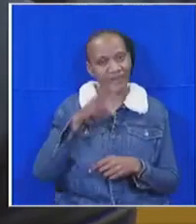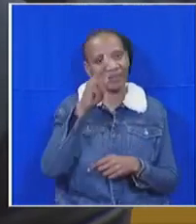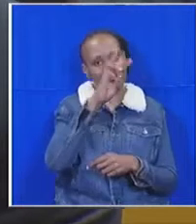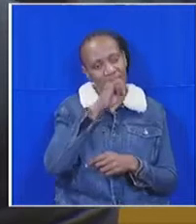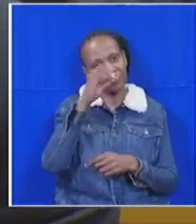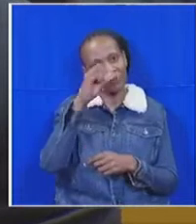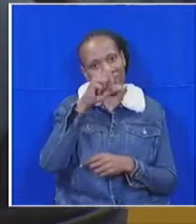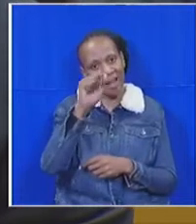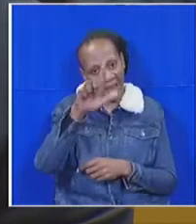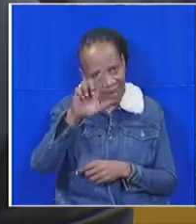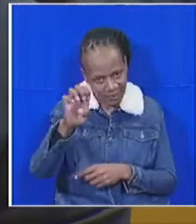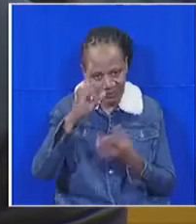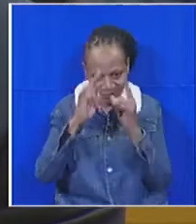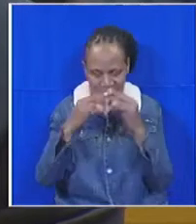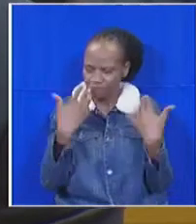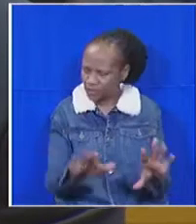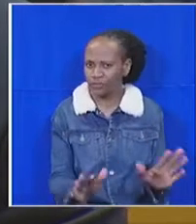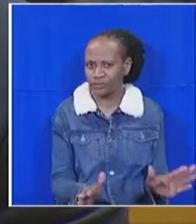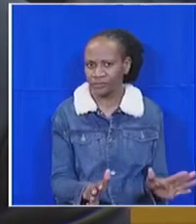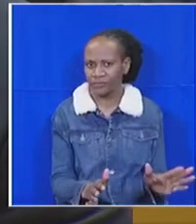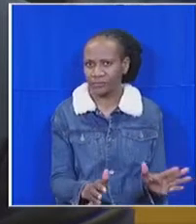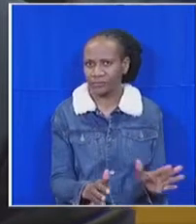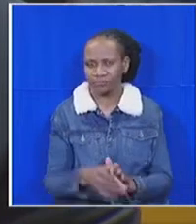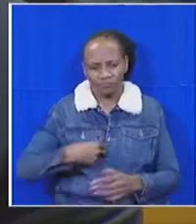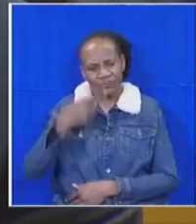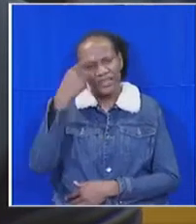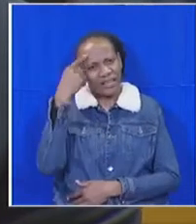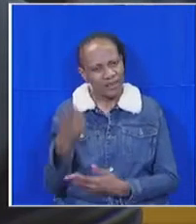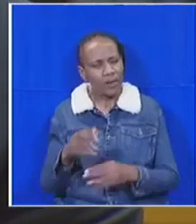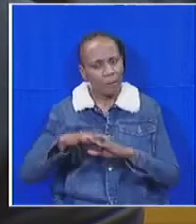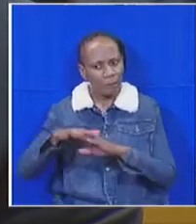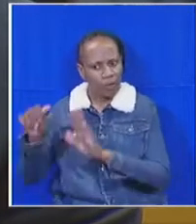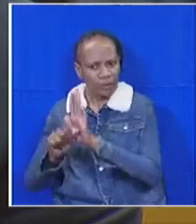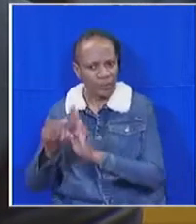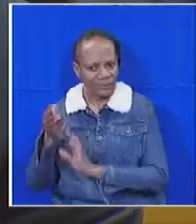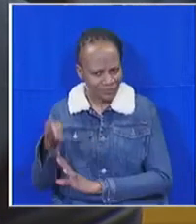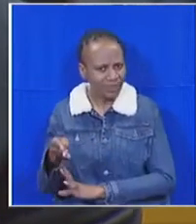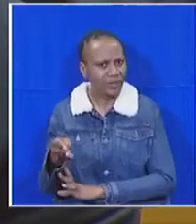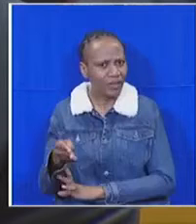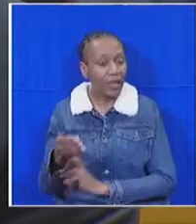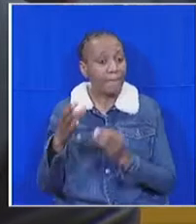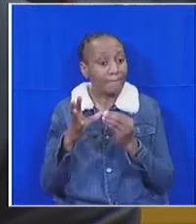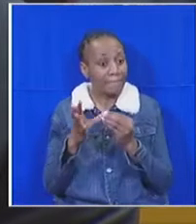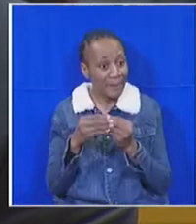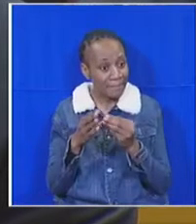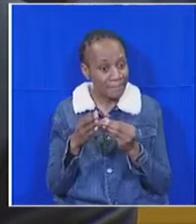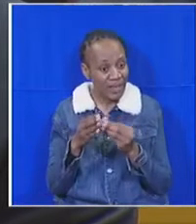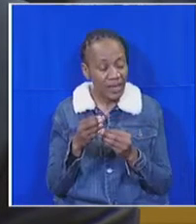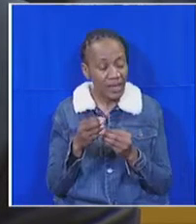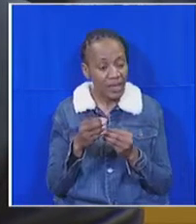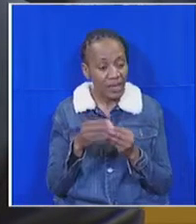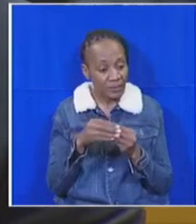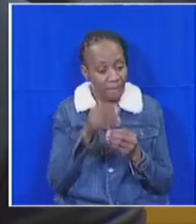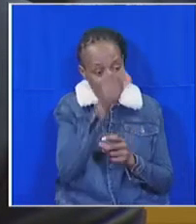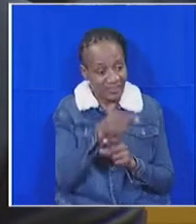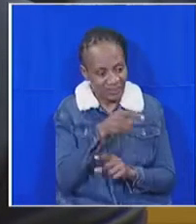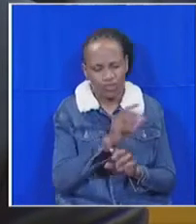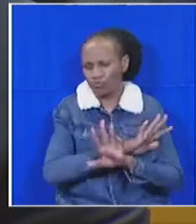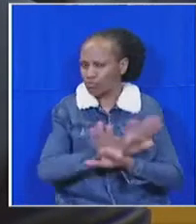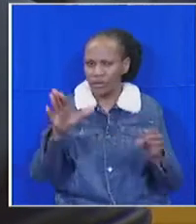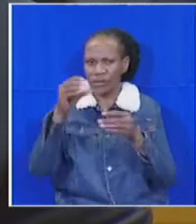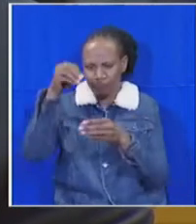is probably that you defer this question, but I think there's a more fundamental question. That's whether a non-member of this House can, in fact, have a